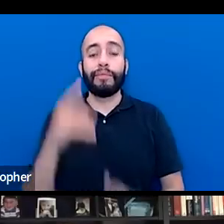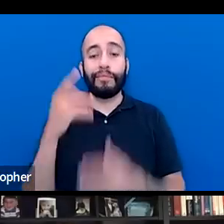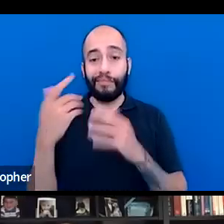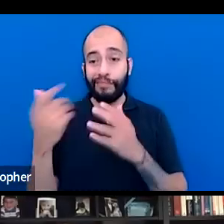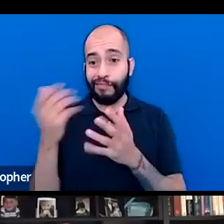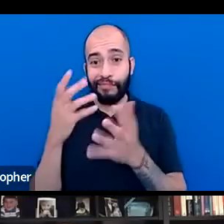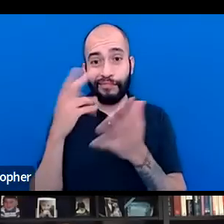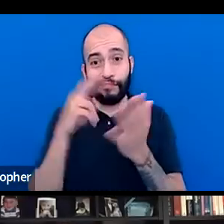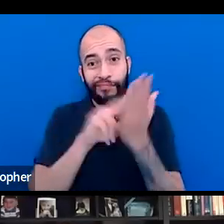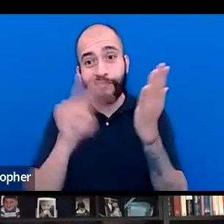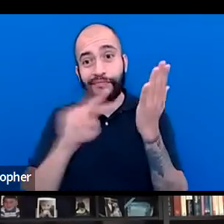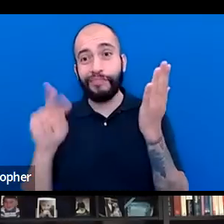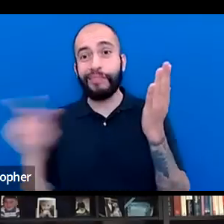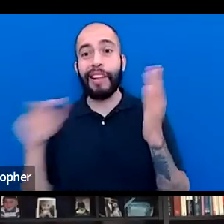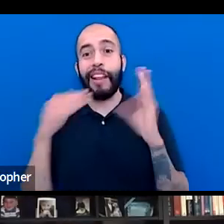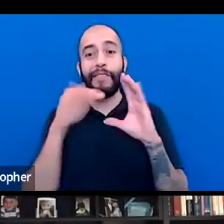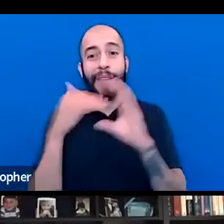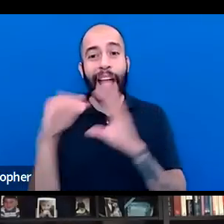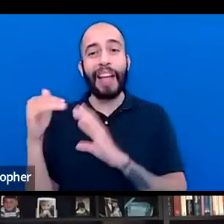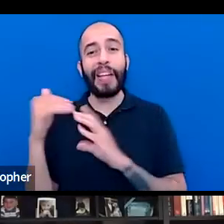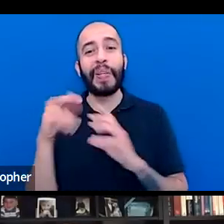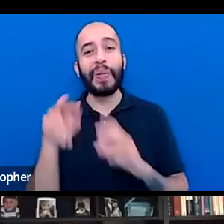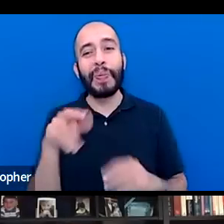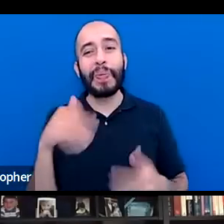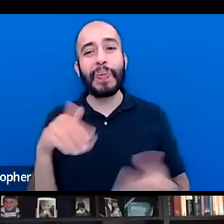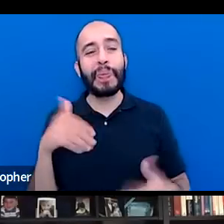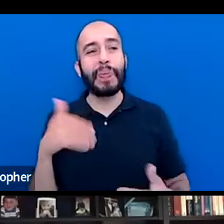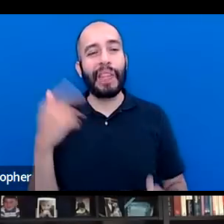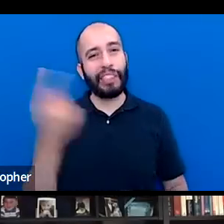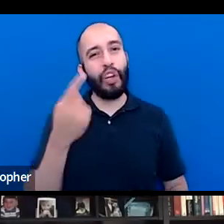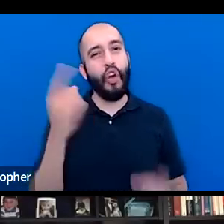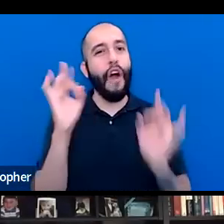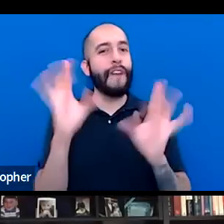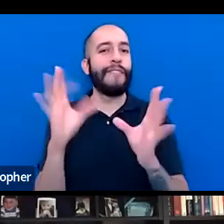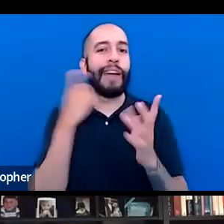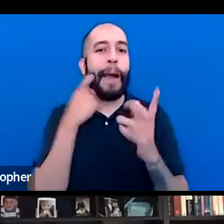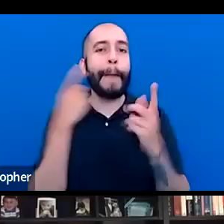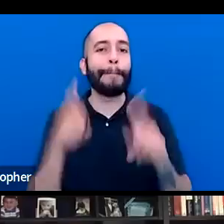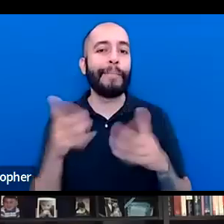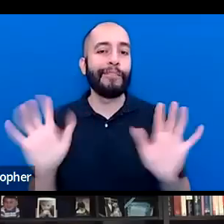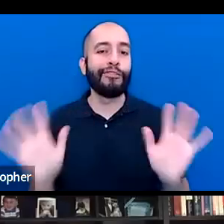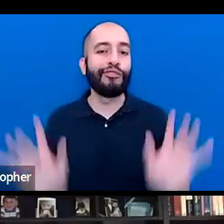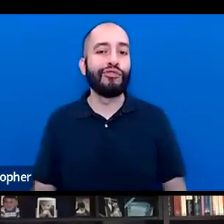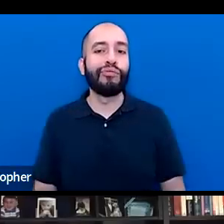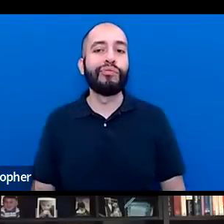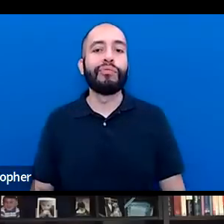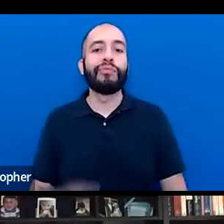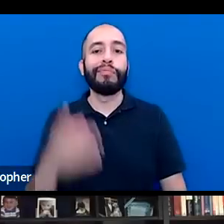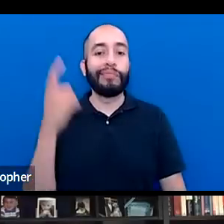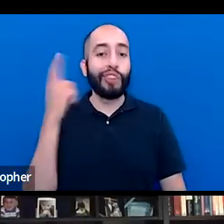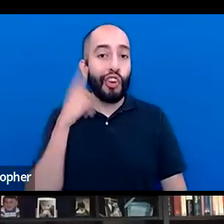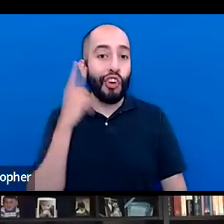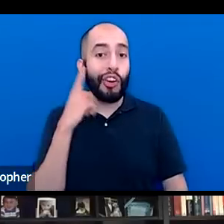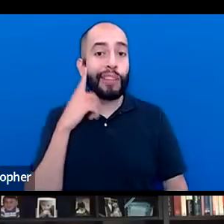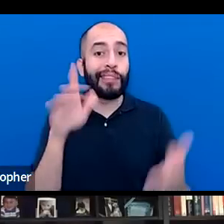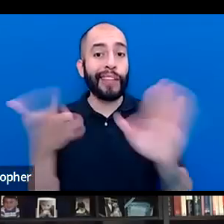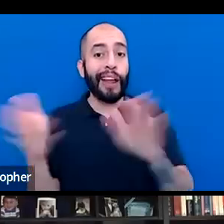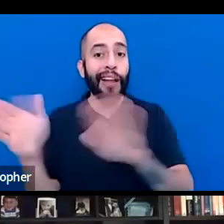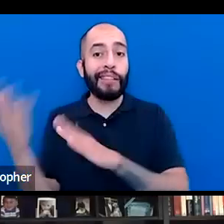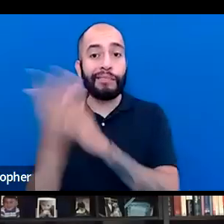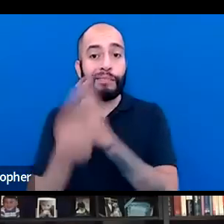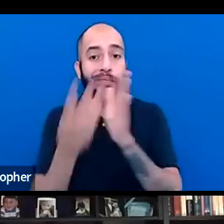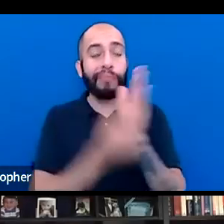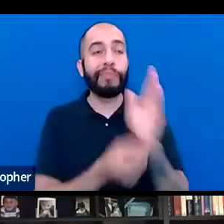just heard about the death in my first facility, EWR 9. You know, a worker died in the warehouse,